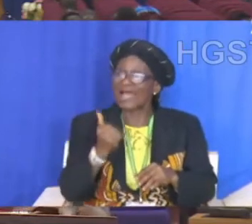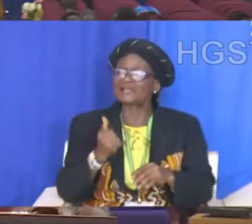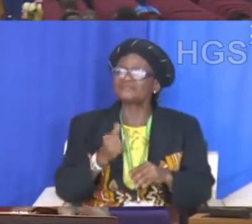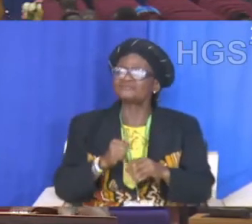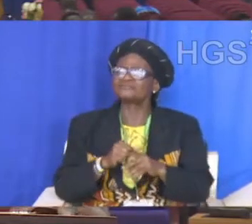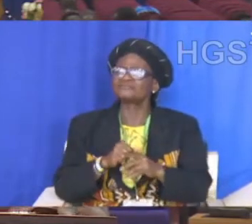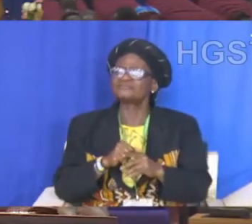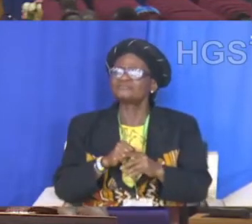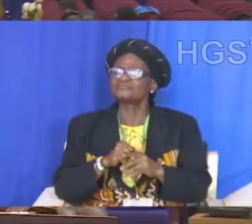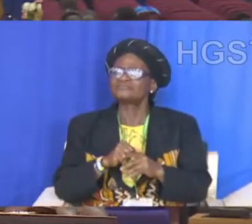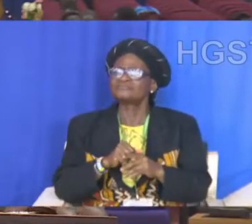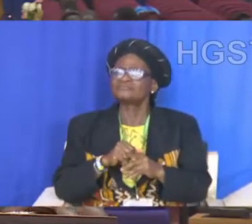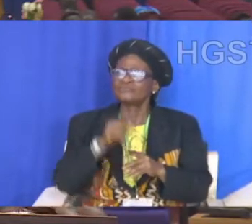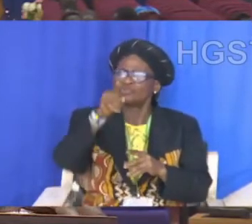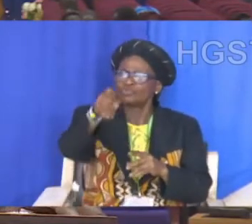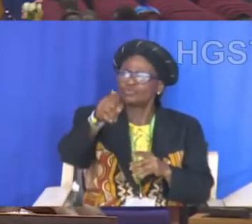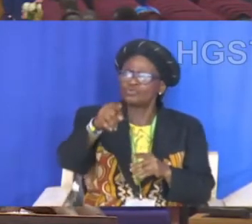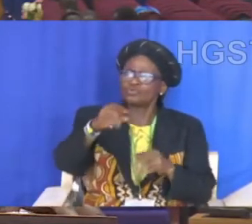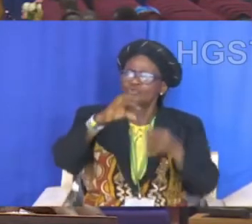Well, you belong to God.